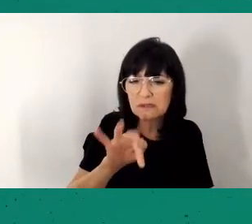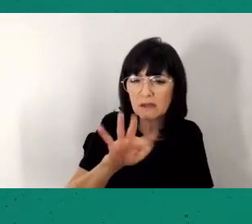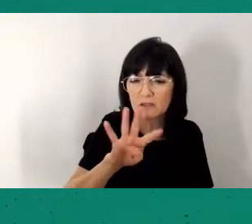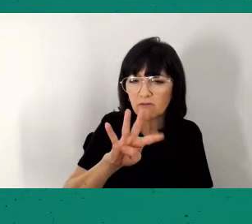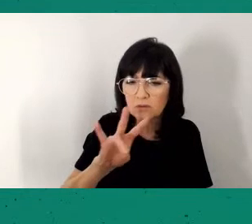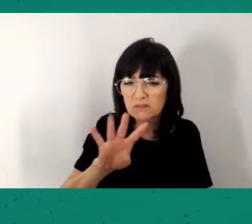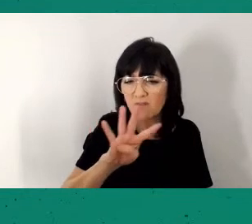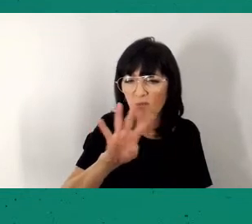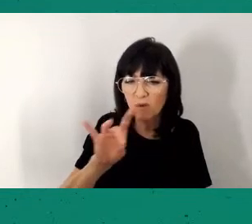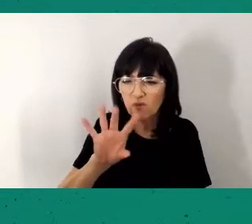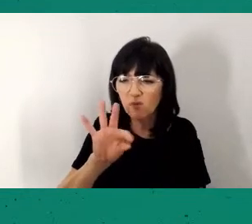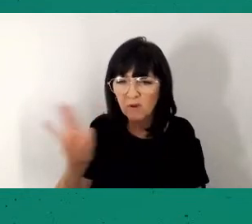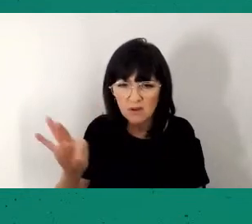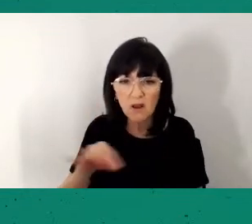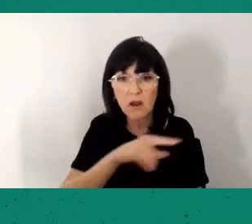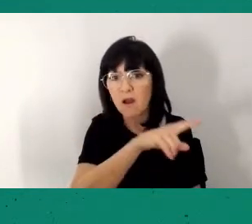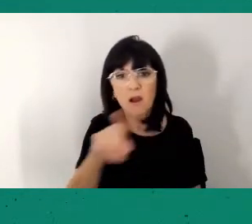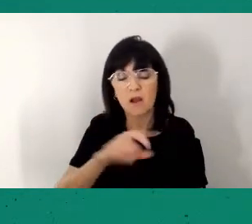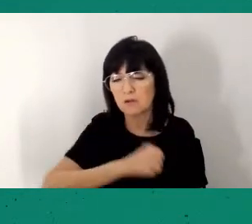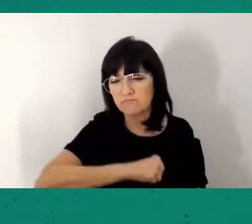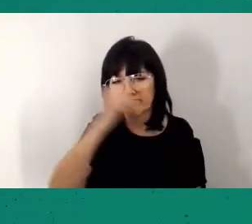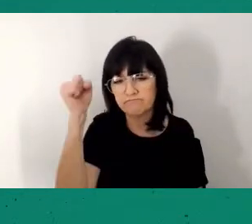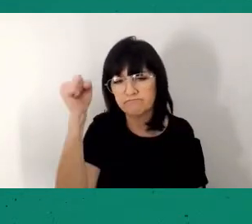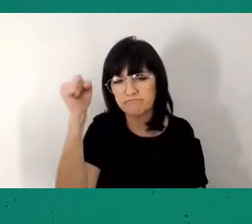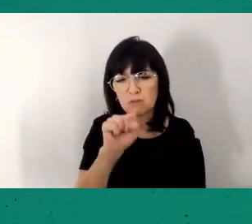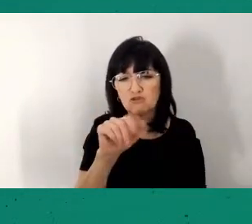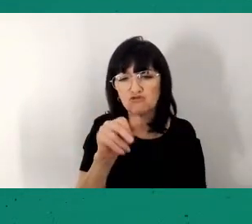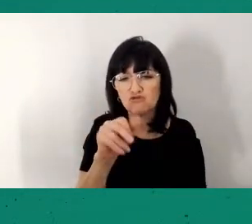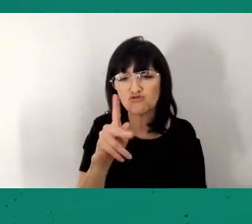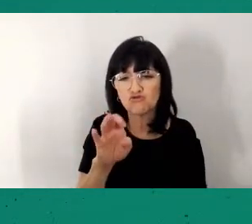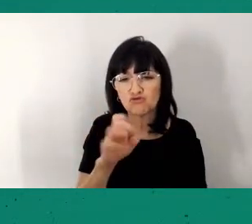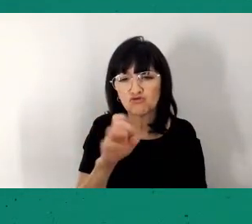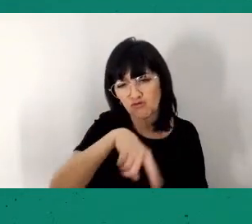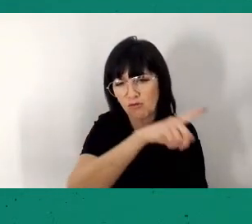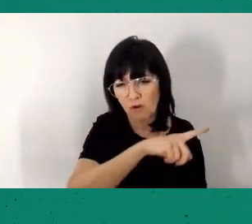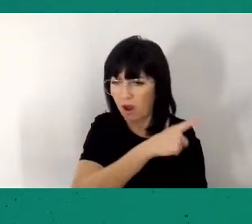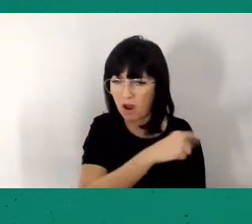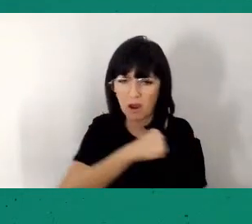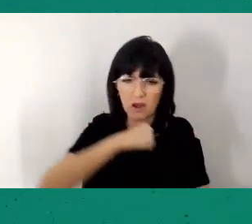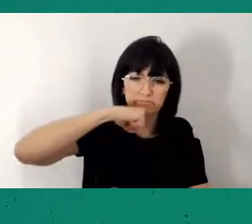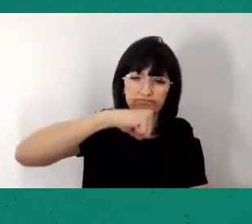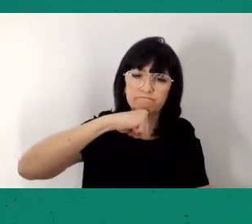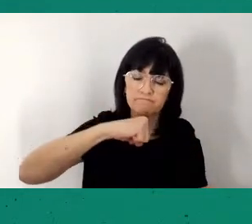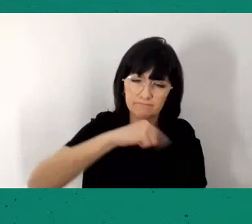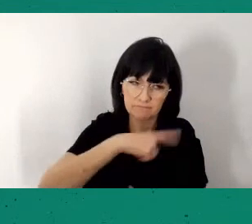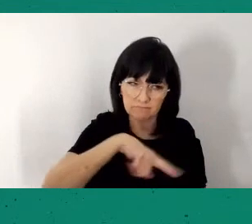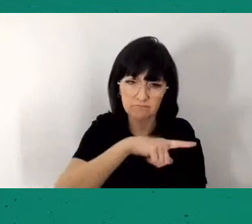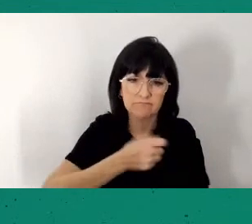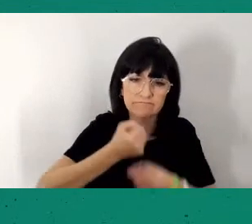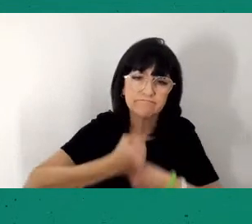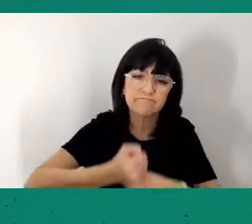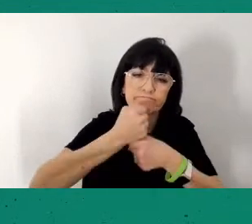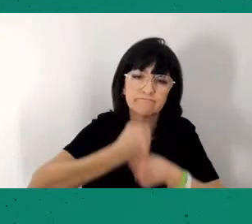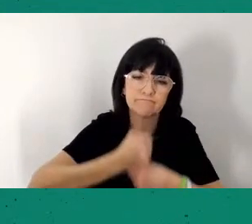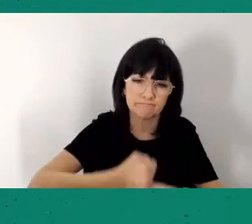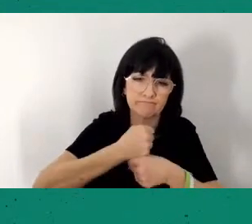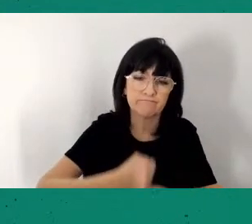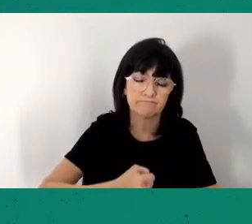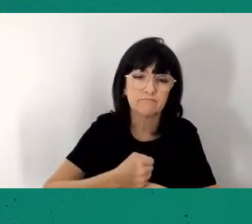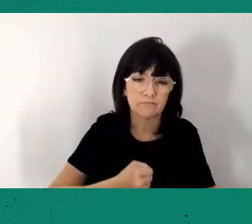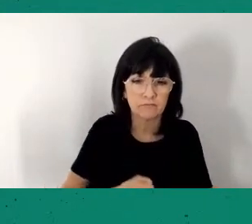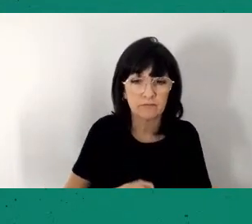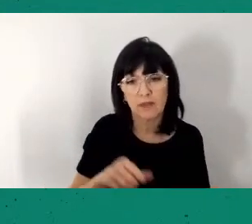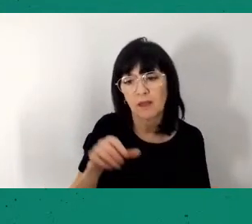grievances. And in the 1940s, it came to, well, the NAACP in the